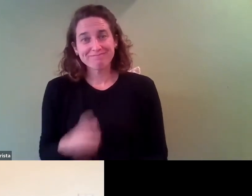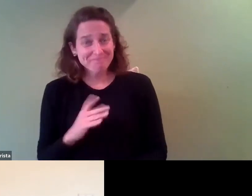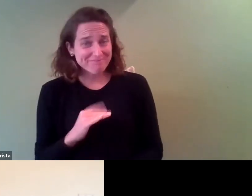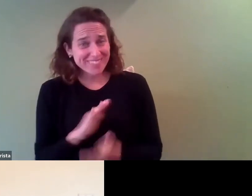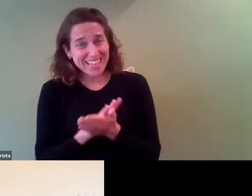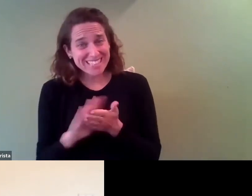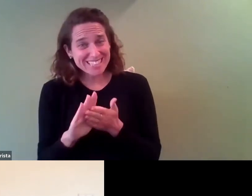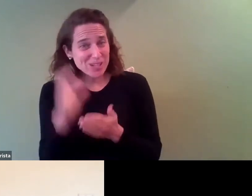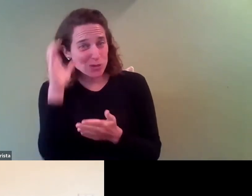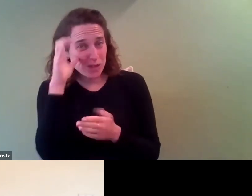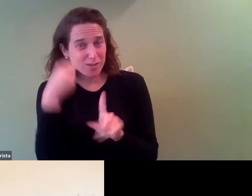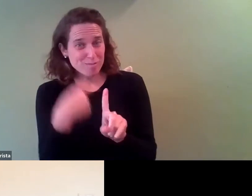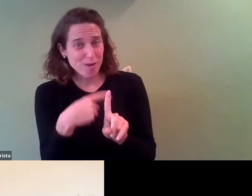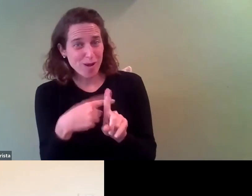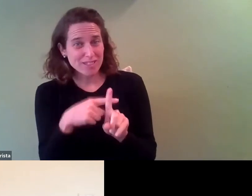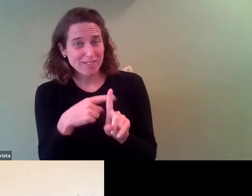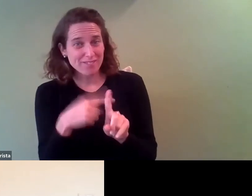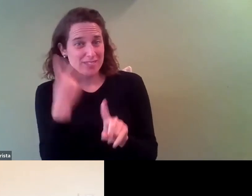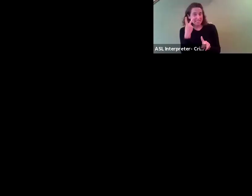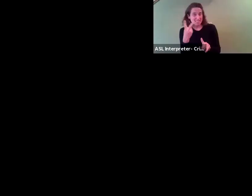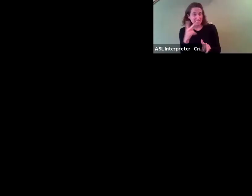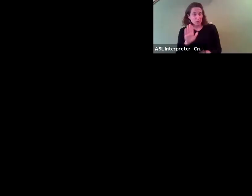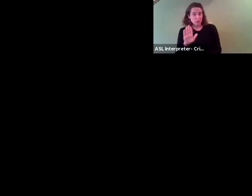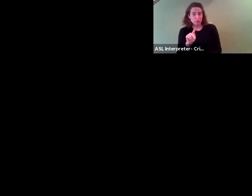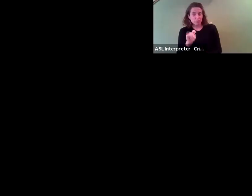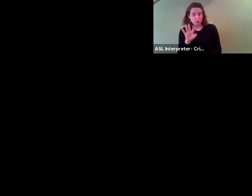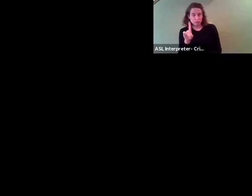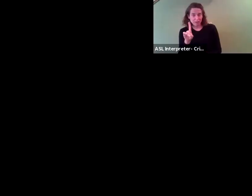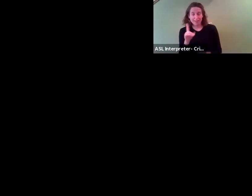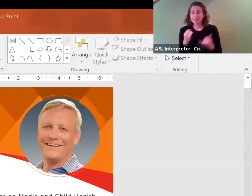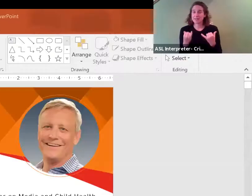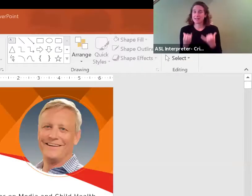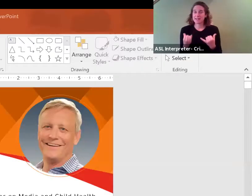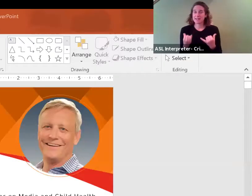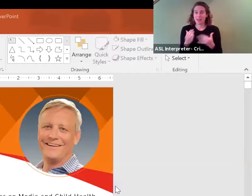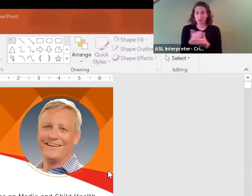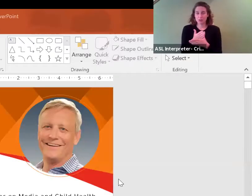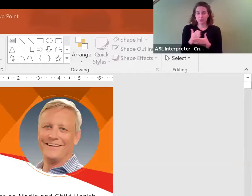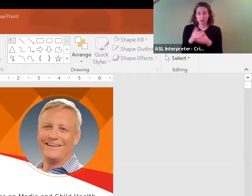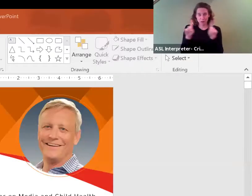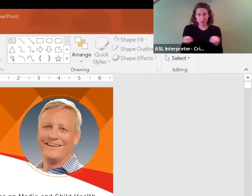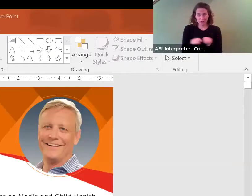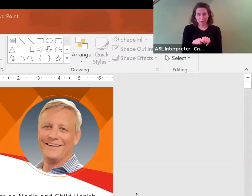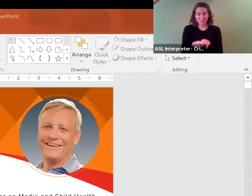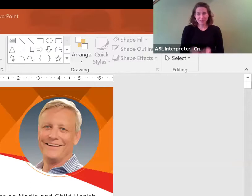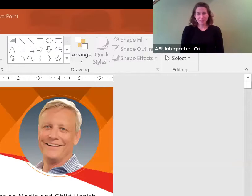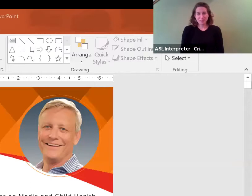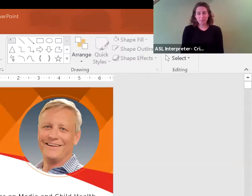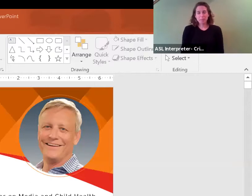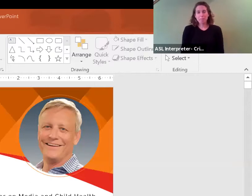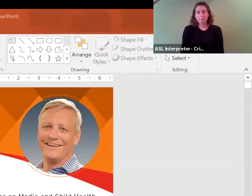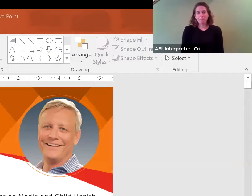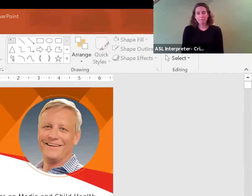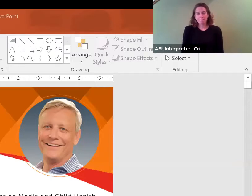one of the trends that you're seeing. And so I think I'm able to share my screen now. Yes, I am. I'd like to ask